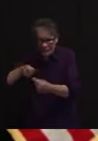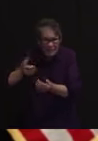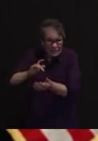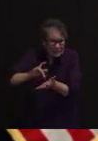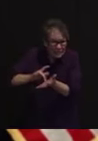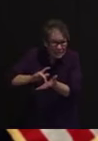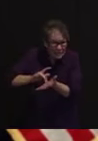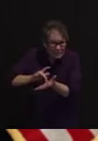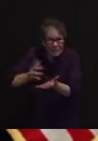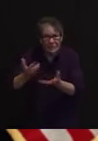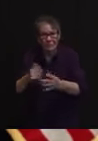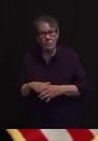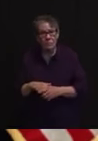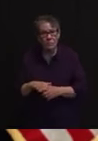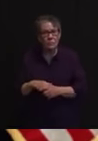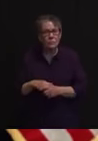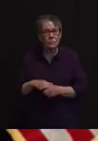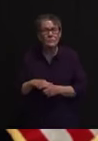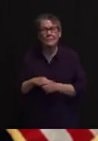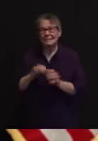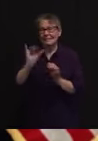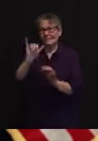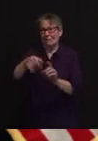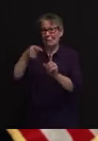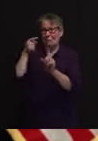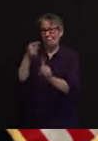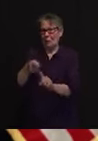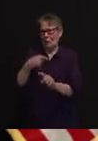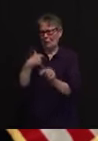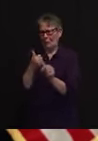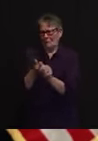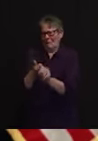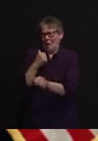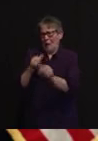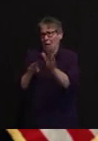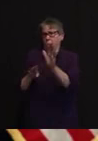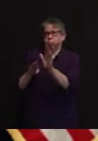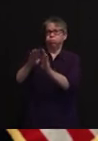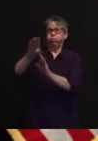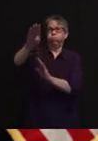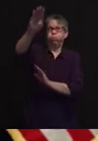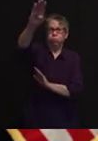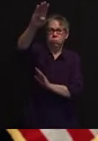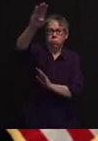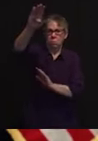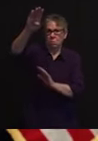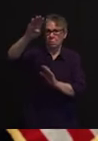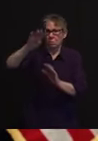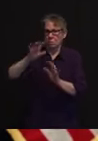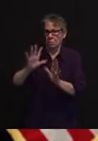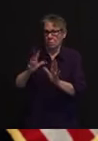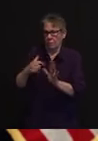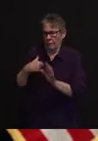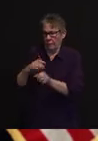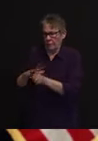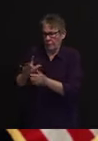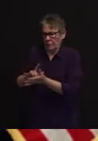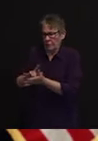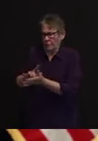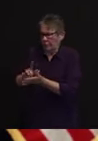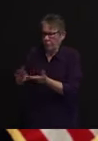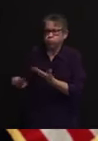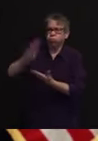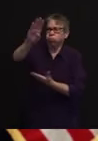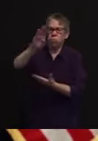our state, putting the house fire out, slowly but surely reopening, these sorts of